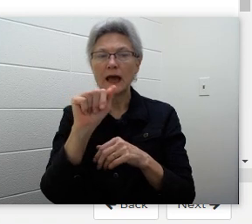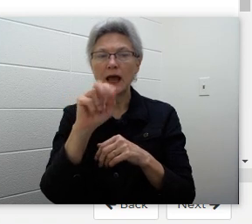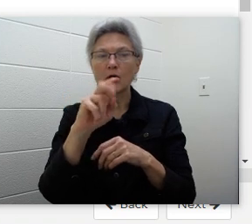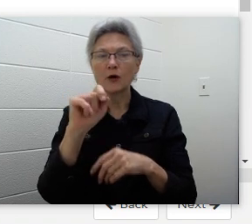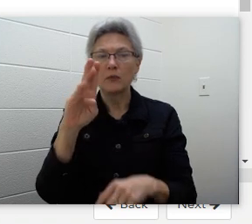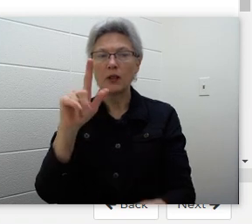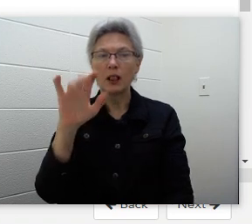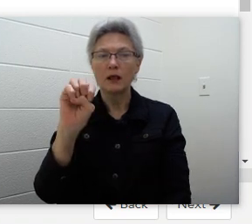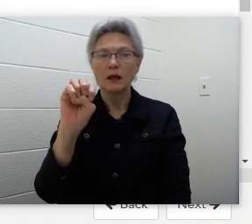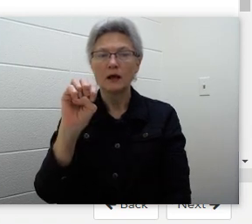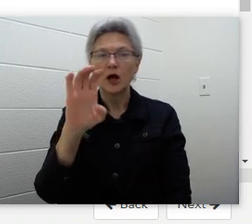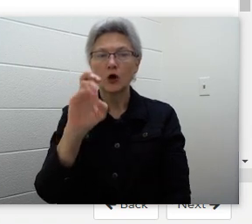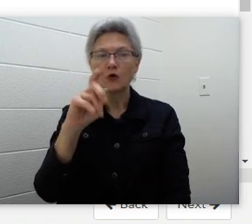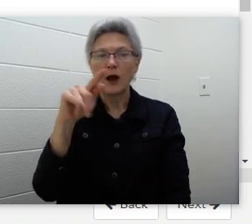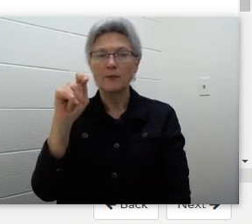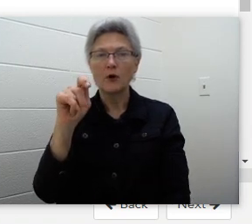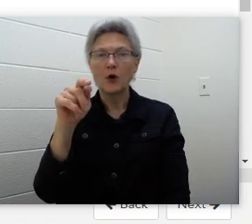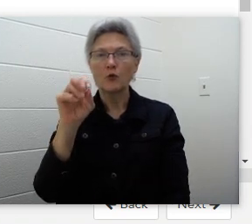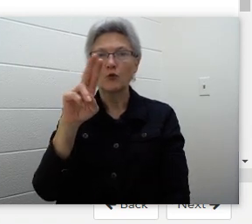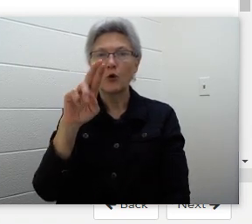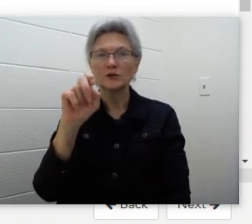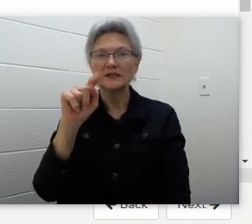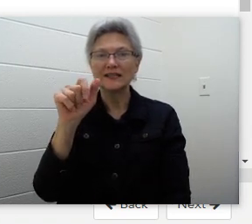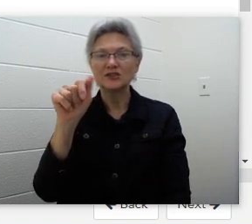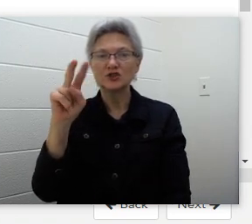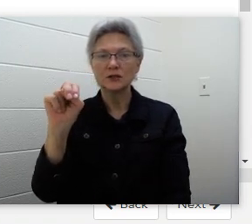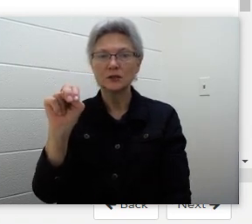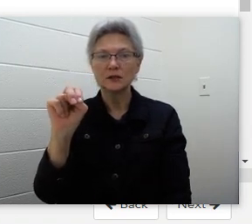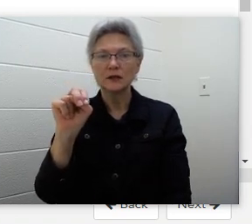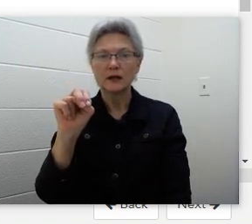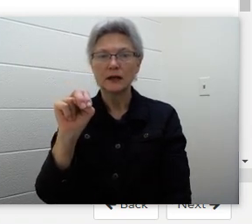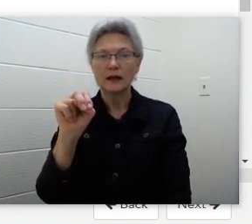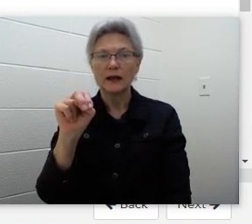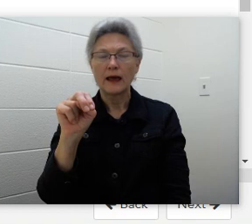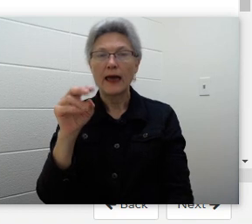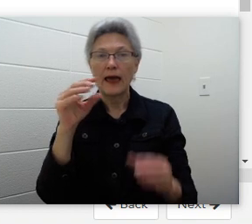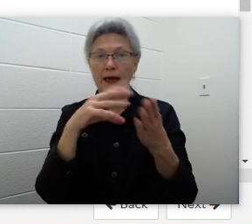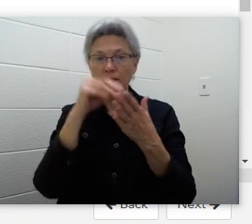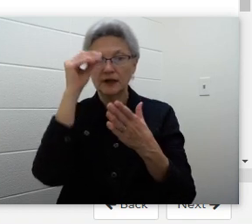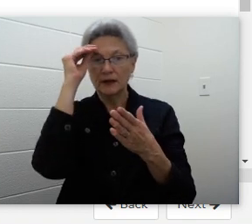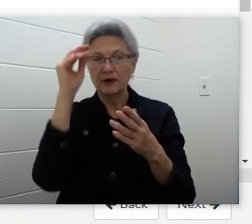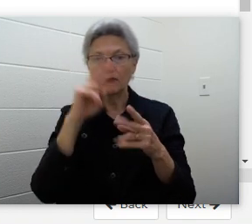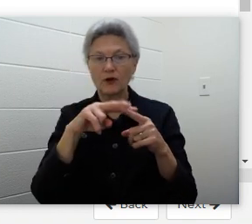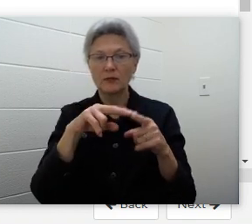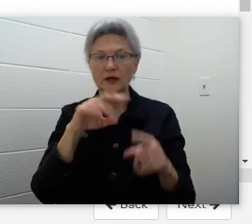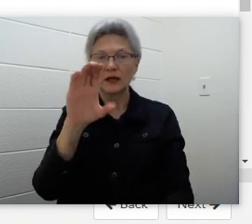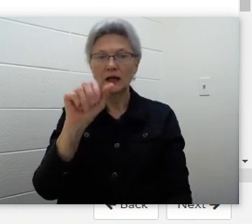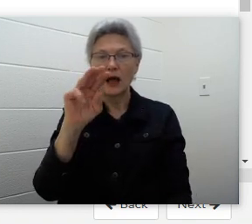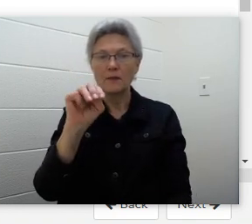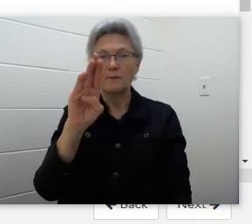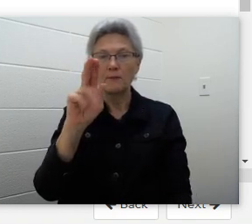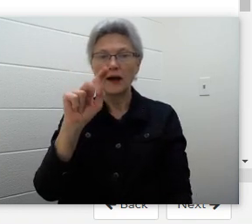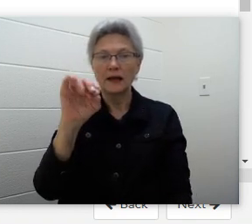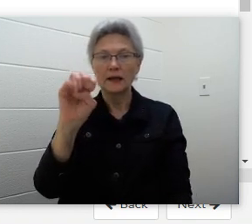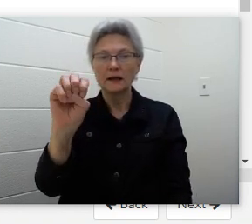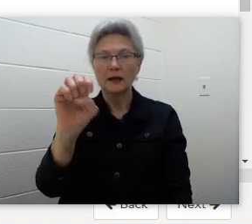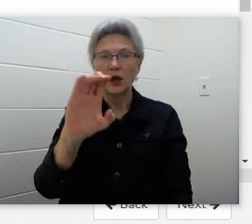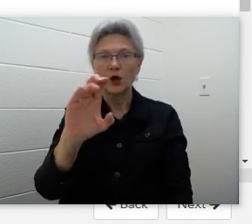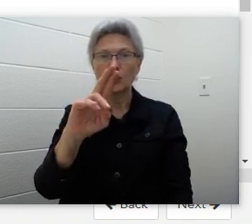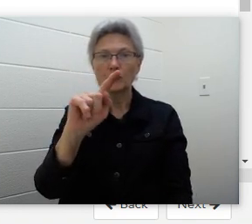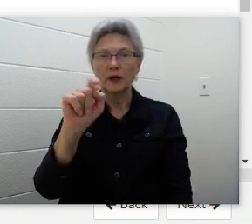Arable. Crop rotation. Academic vocabulary. Combine.